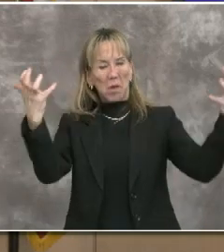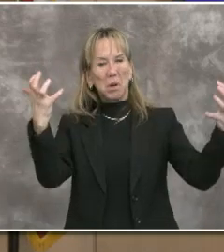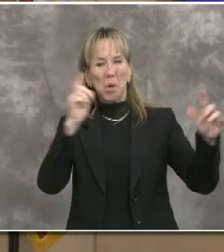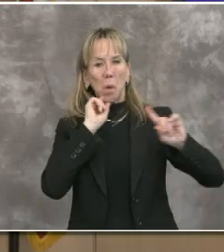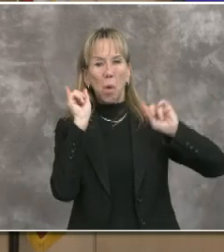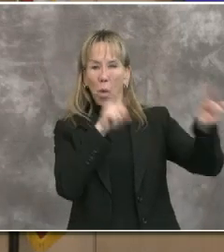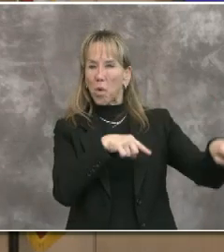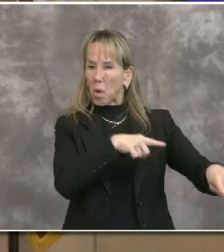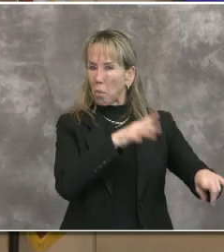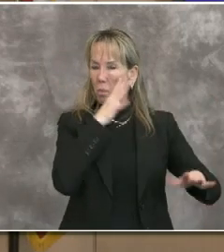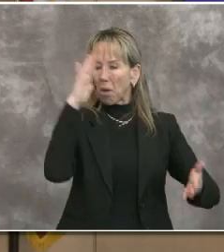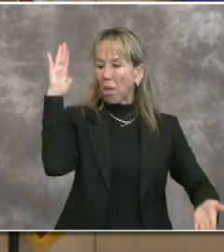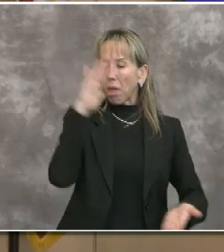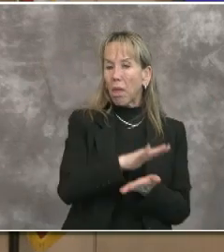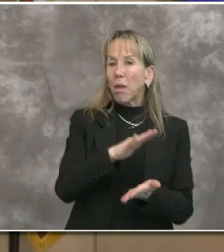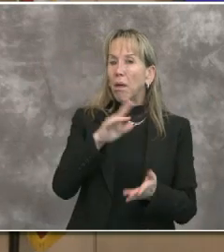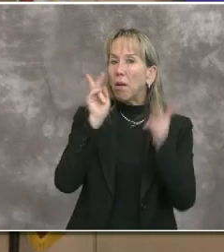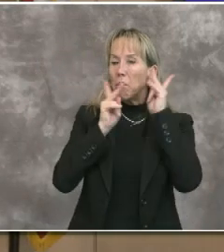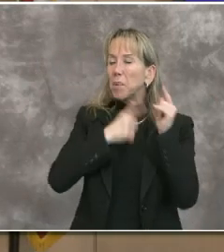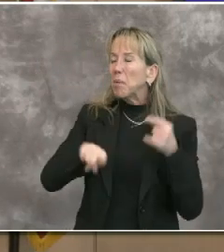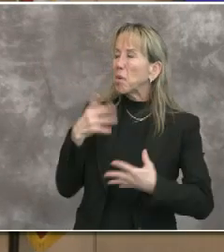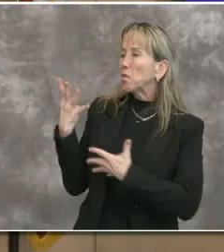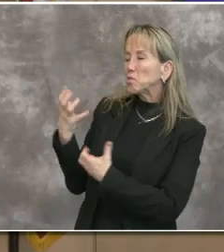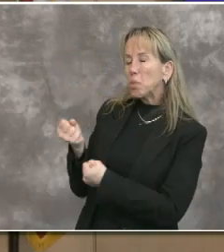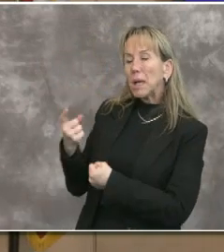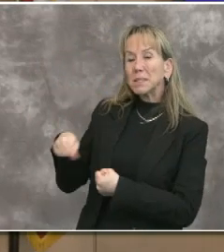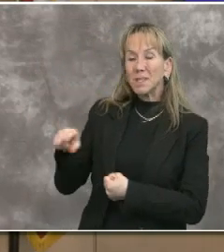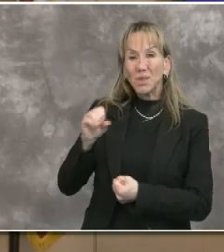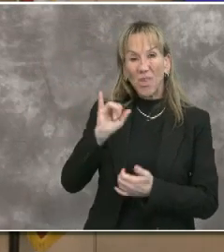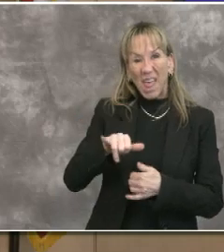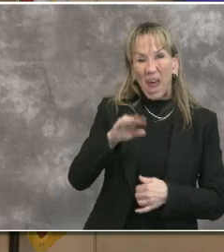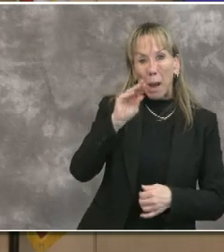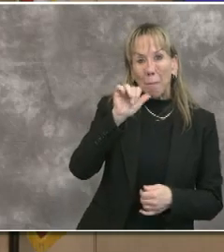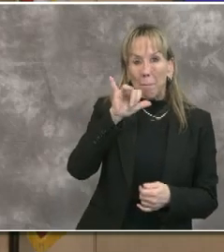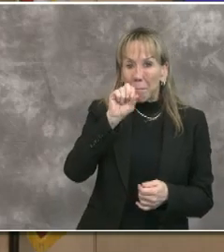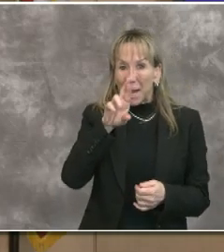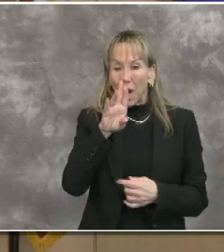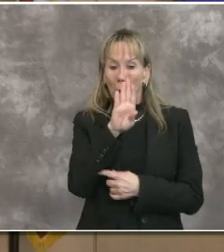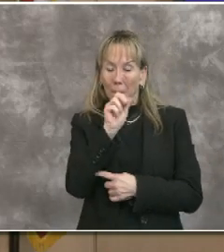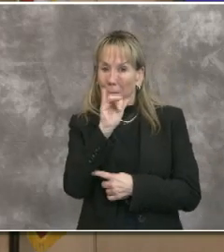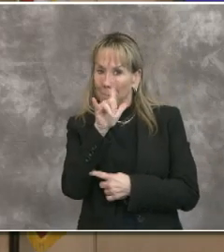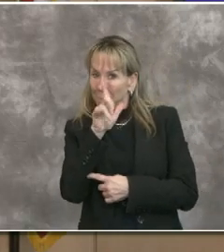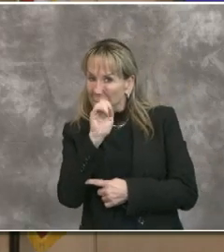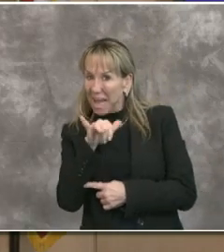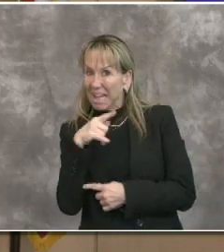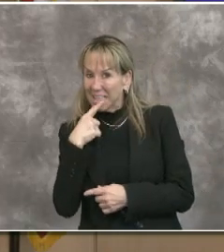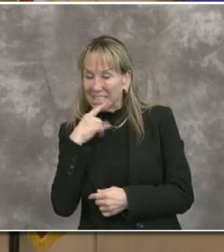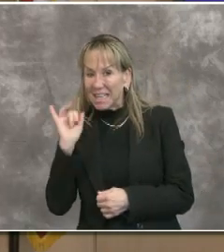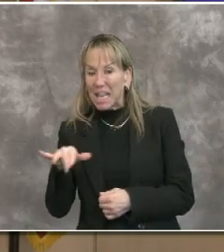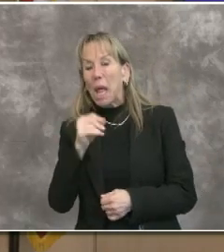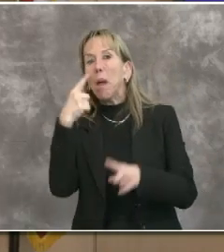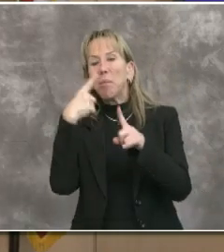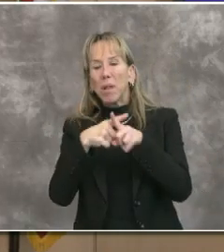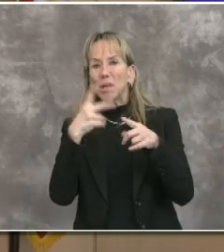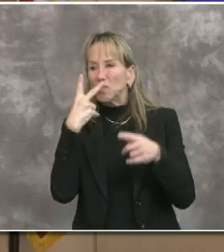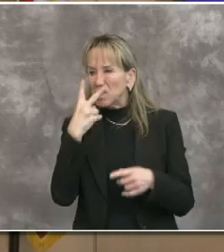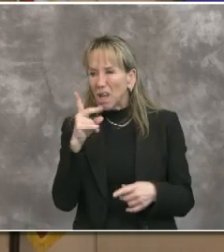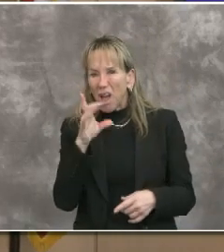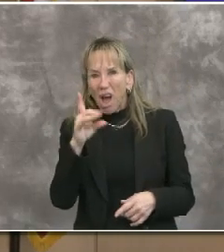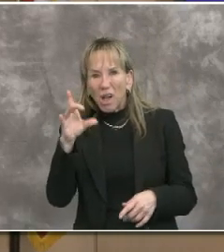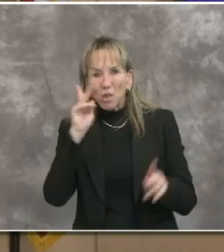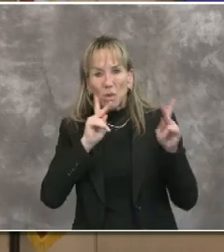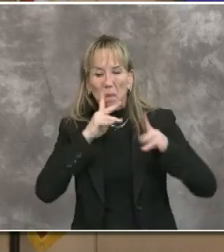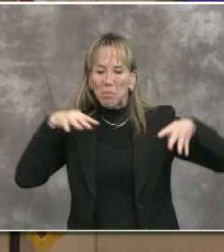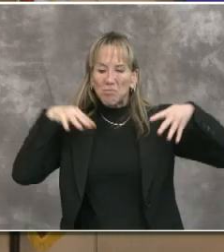What is your response to Mayor Richard Bailey's comments, as well as the hundreds of people who protested against the orders over the weekend in downtown